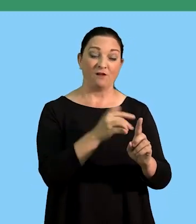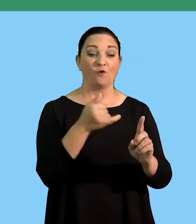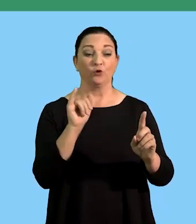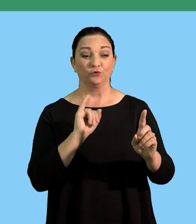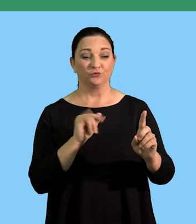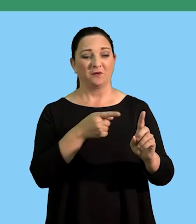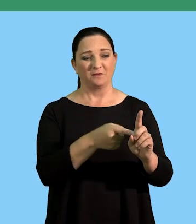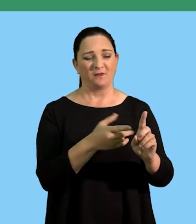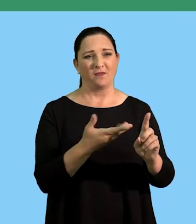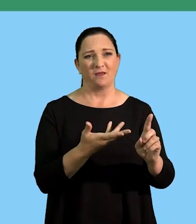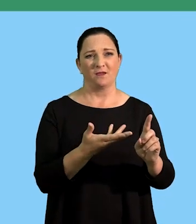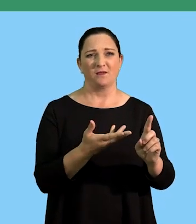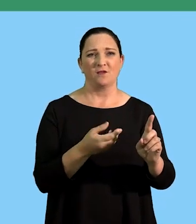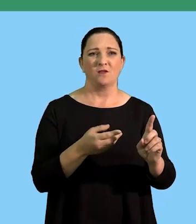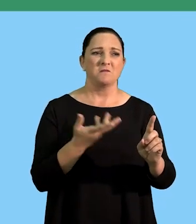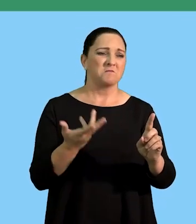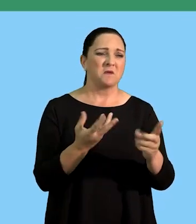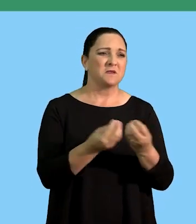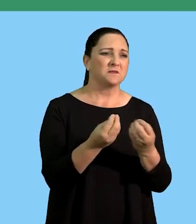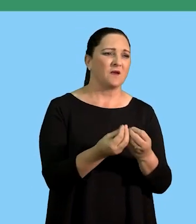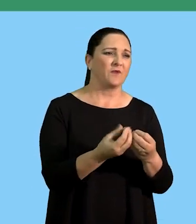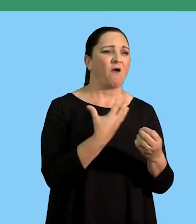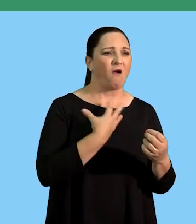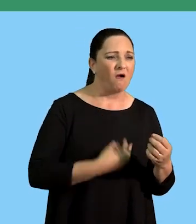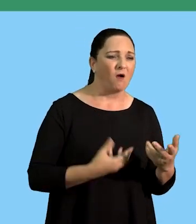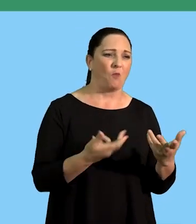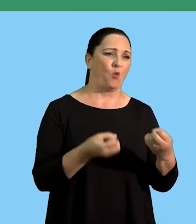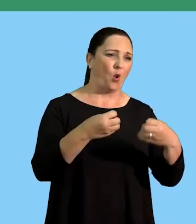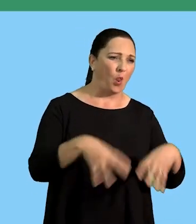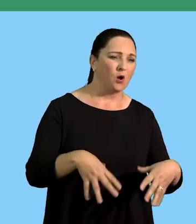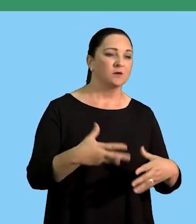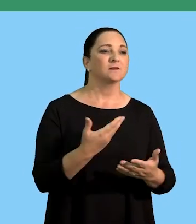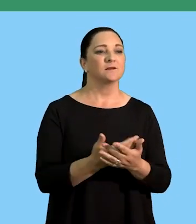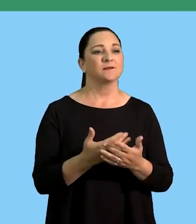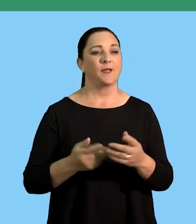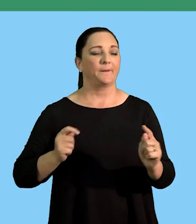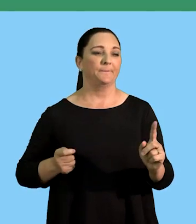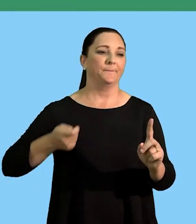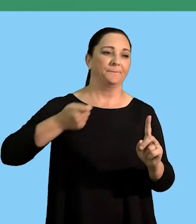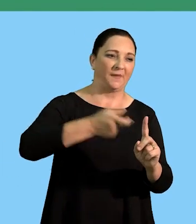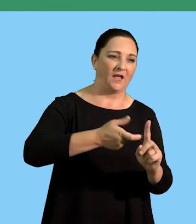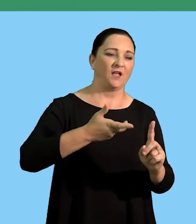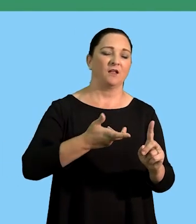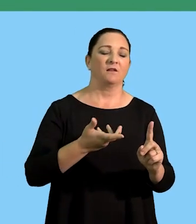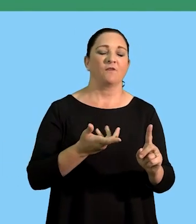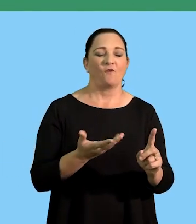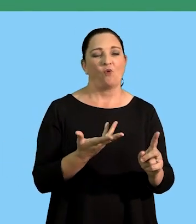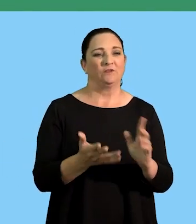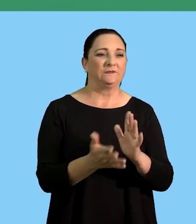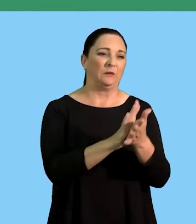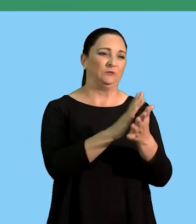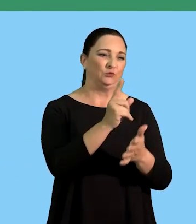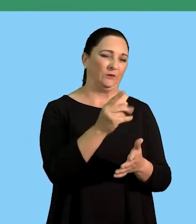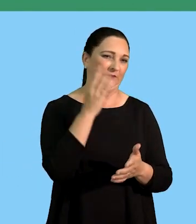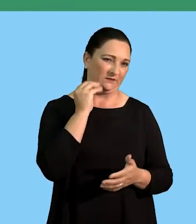for a specified or proven harm or loss. So they have to be compensated, they have to be repaid for that harm or damage